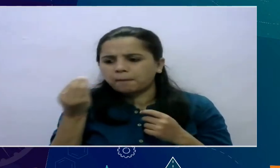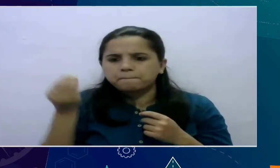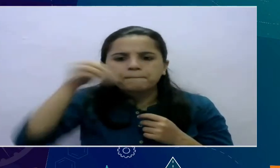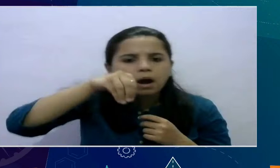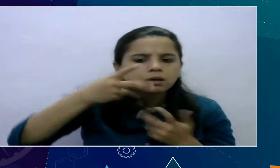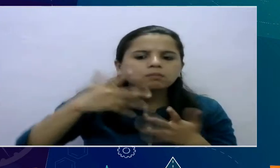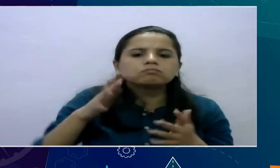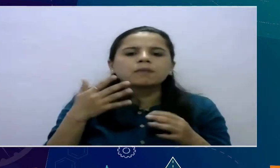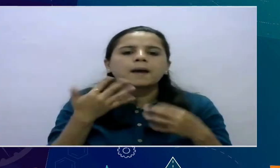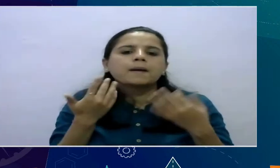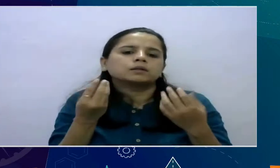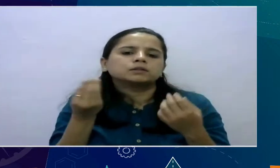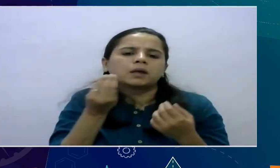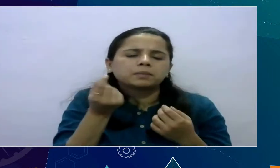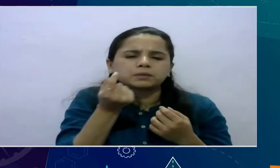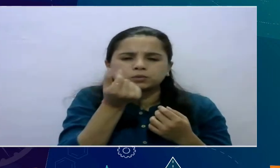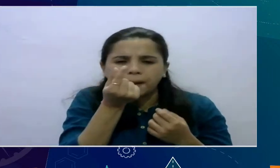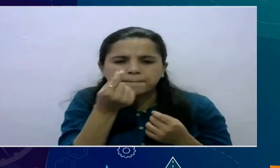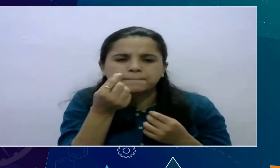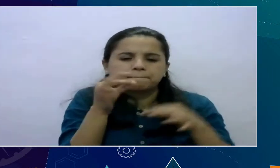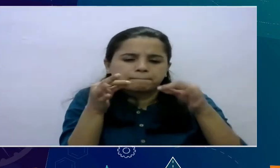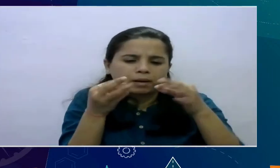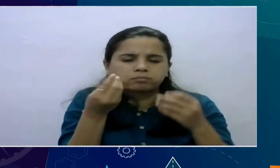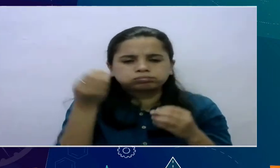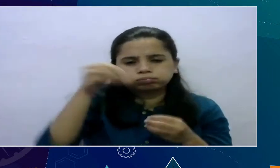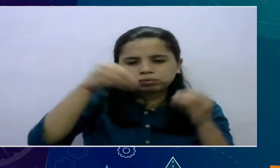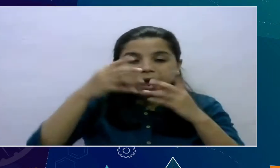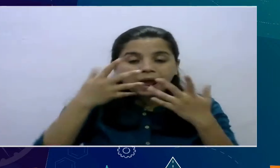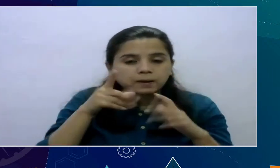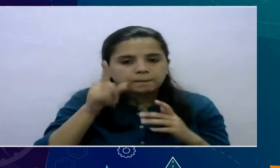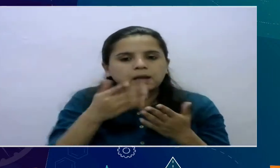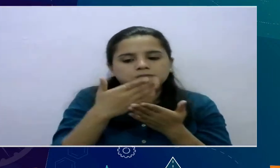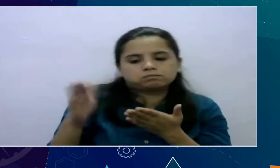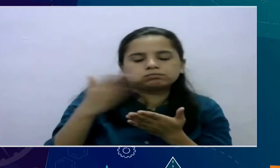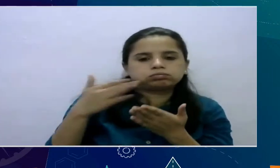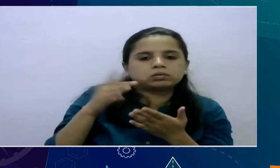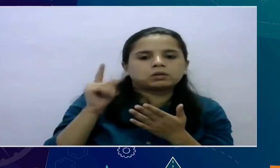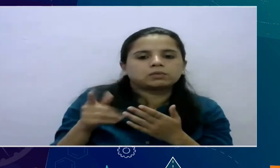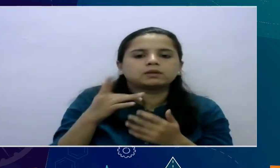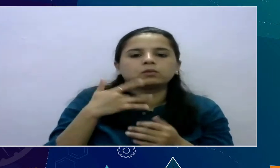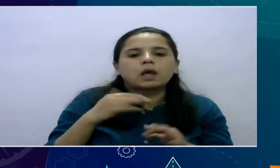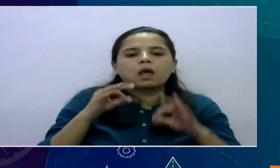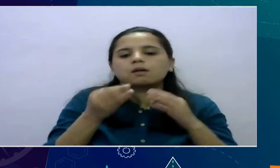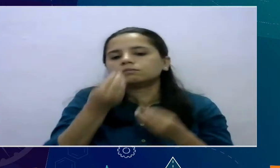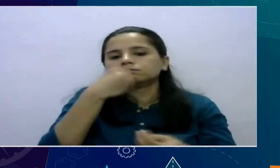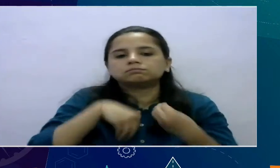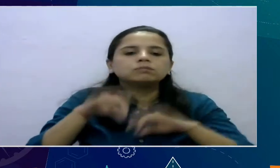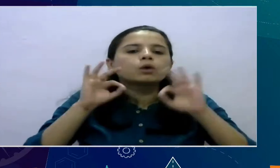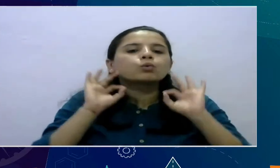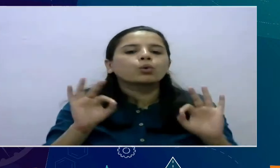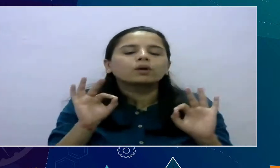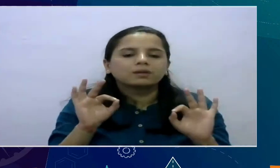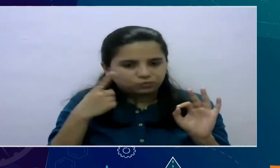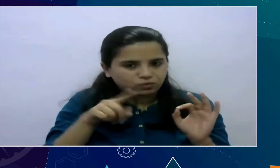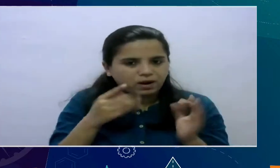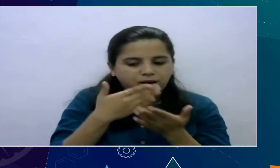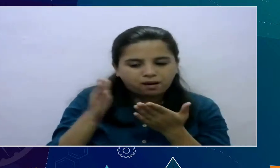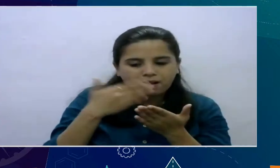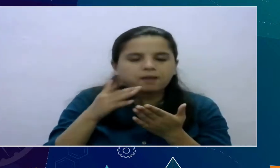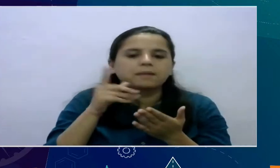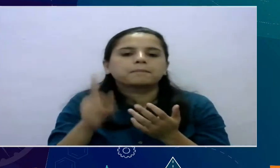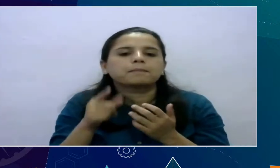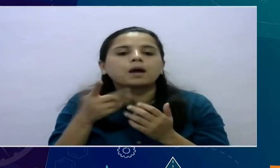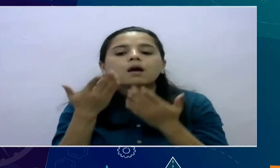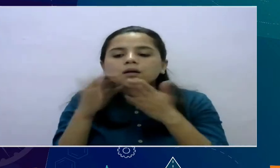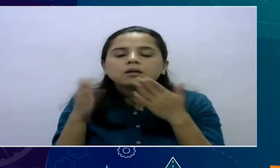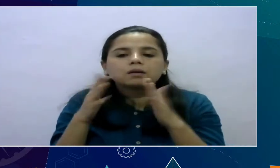small pebbles, stones, husk. So you need to separate it in order to make it fit for consumption, right? So separation is done